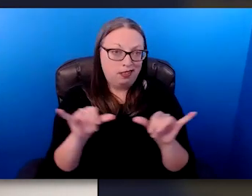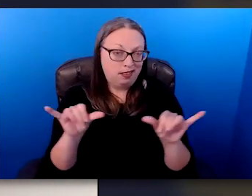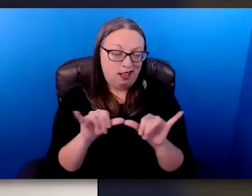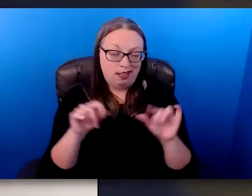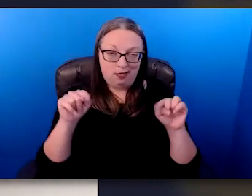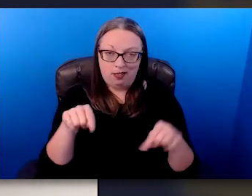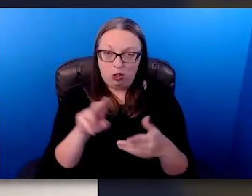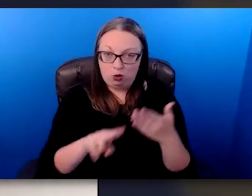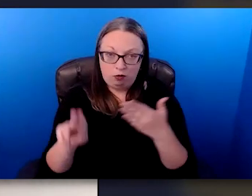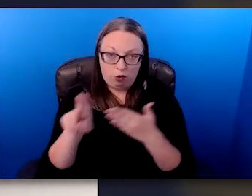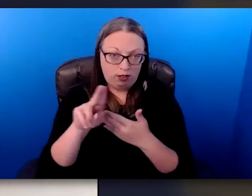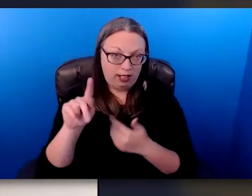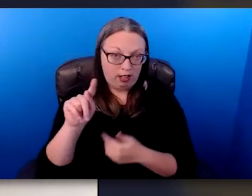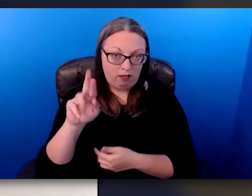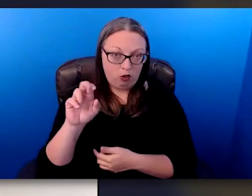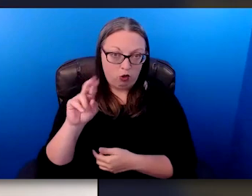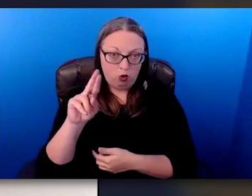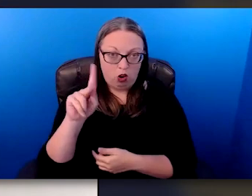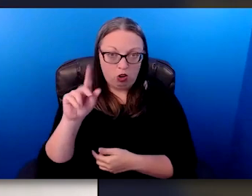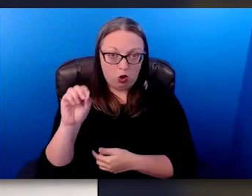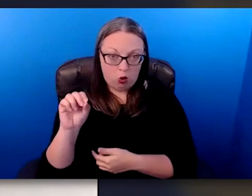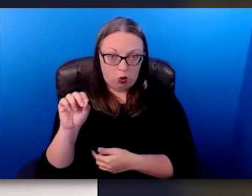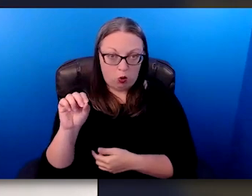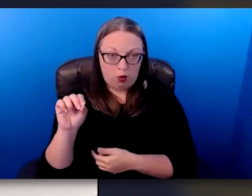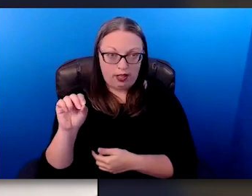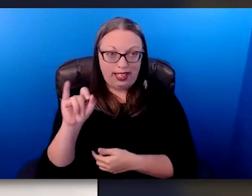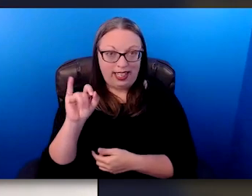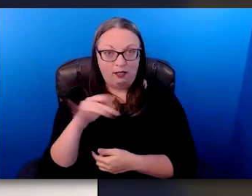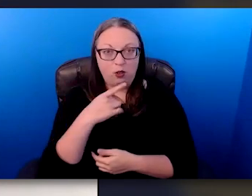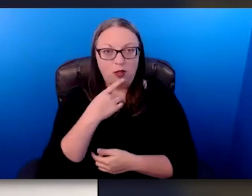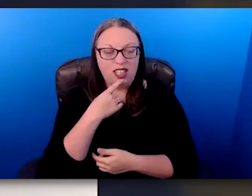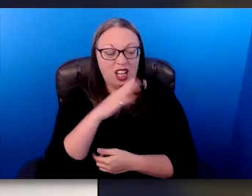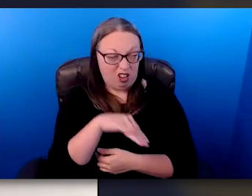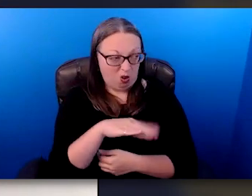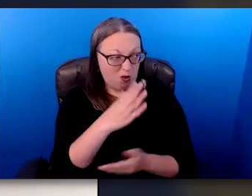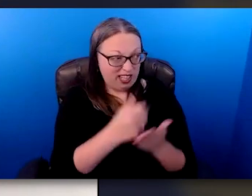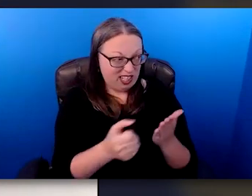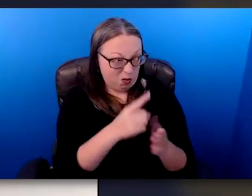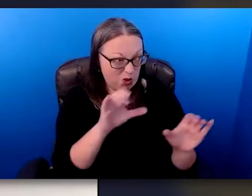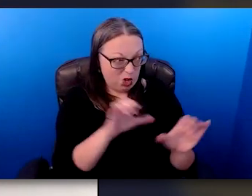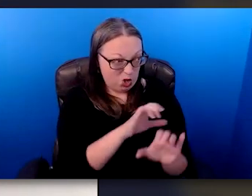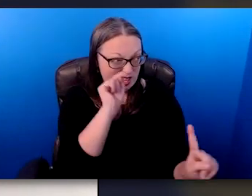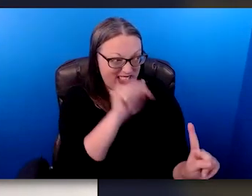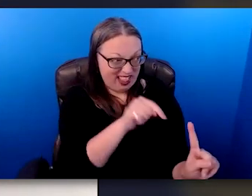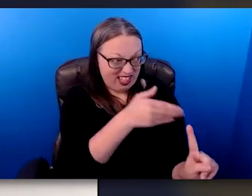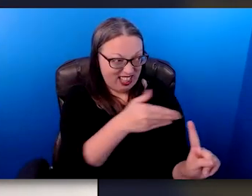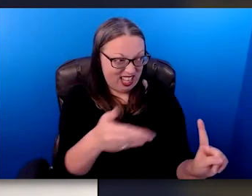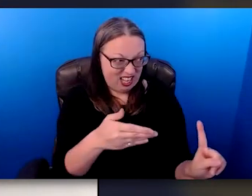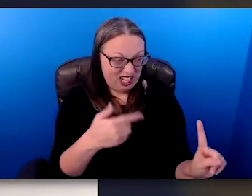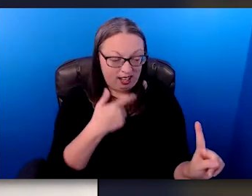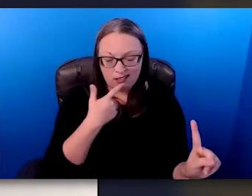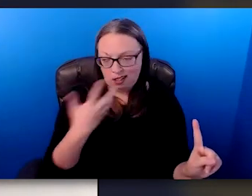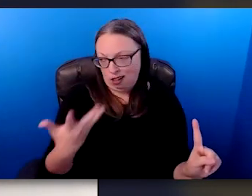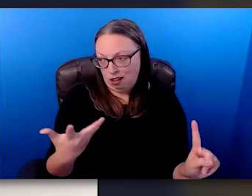if you ask me, is somebody doing X, I say probably 10 people, and I don't know any of them. But